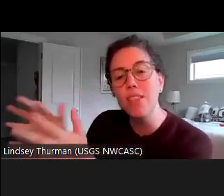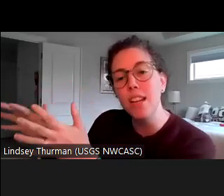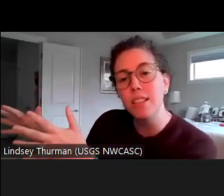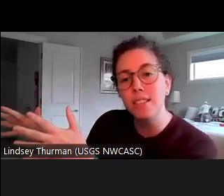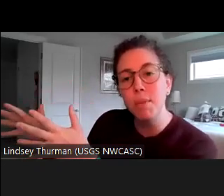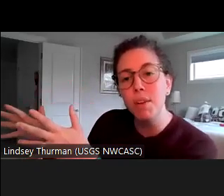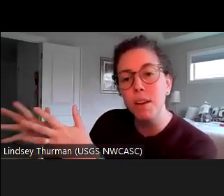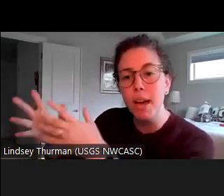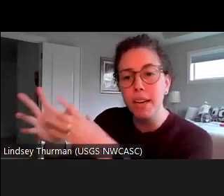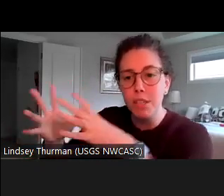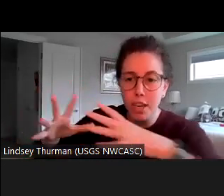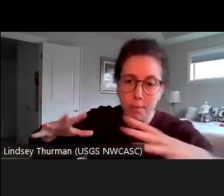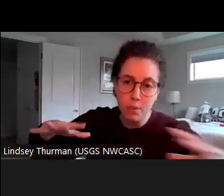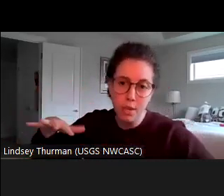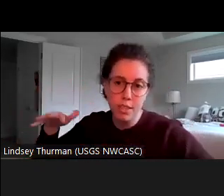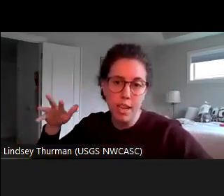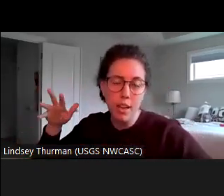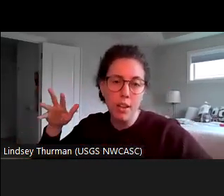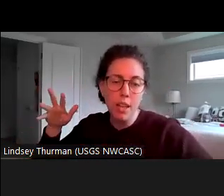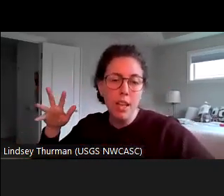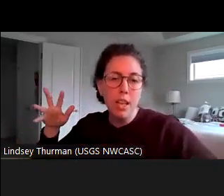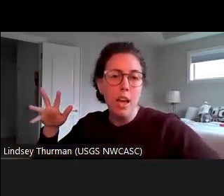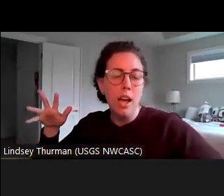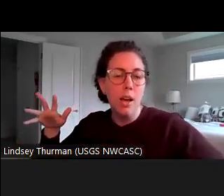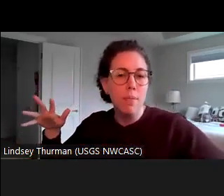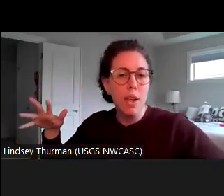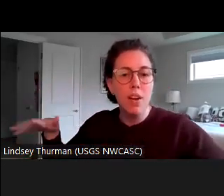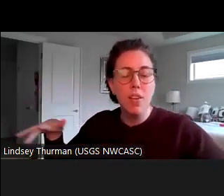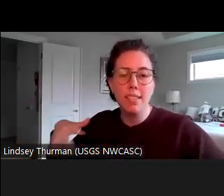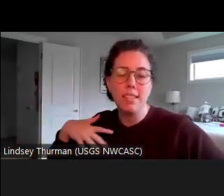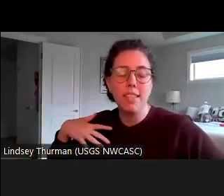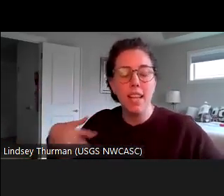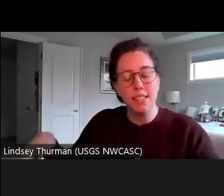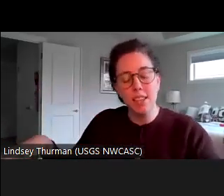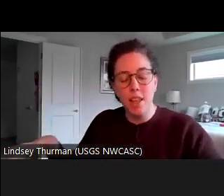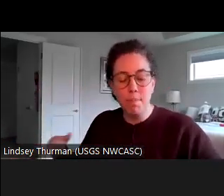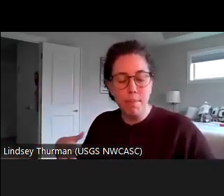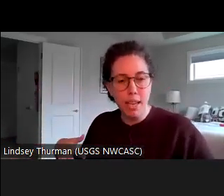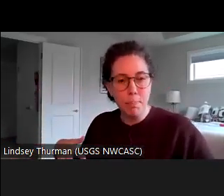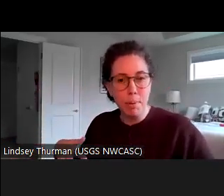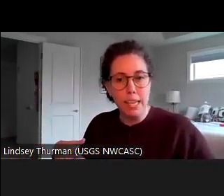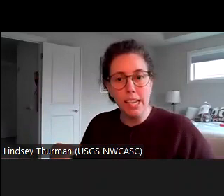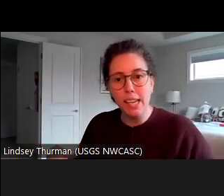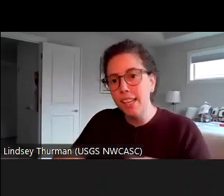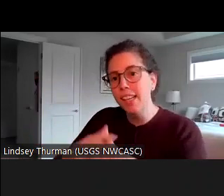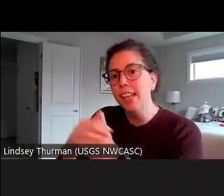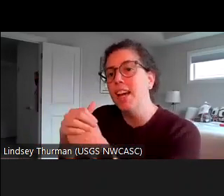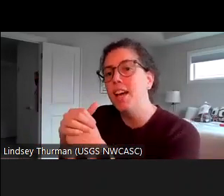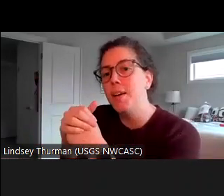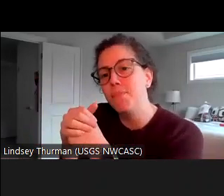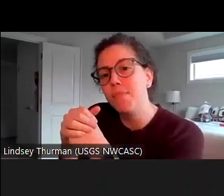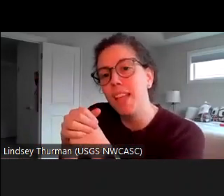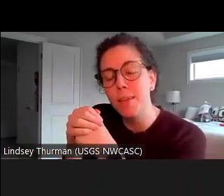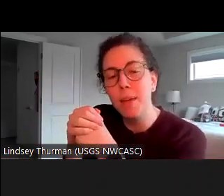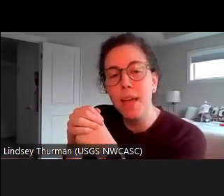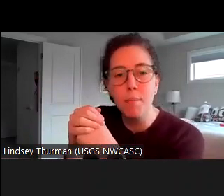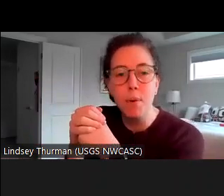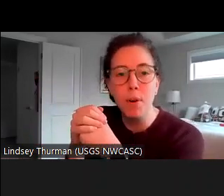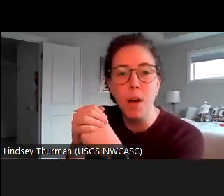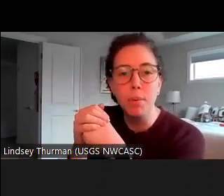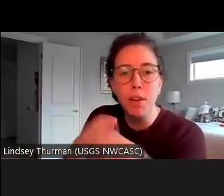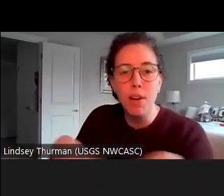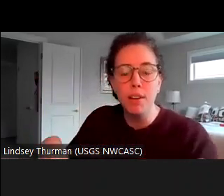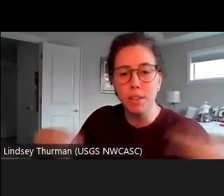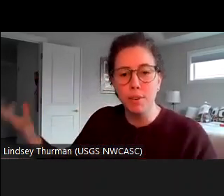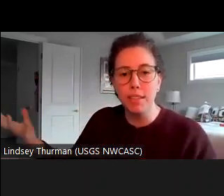heat. And then in summer, their body shape stretches out. Eric likes to say it's Club Med pika, and they become